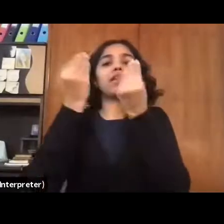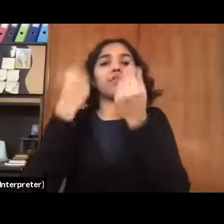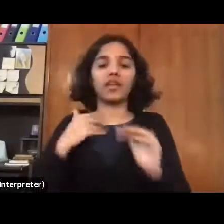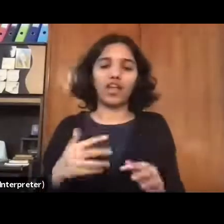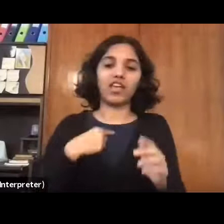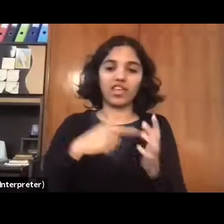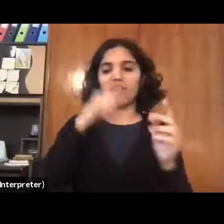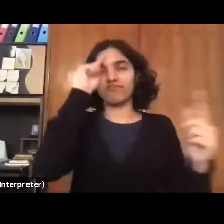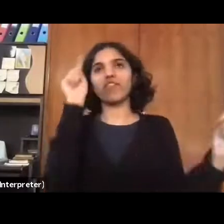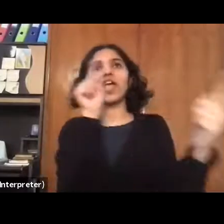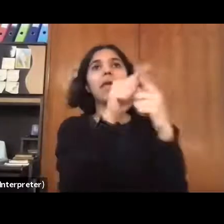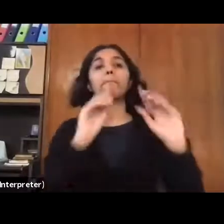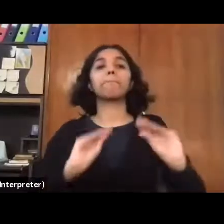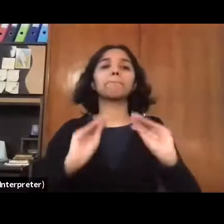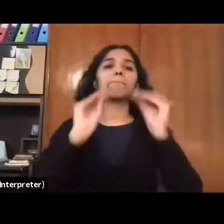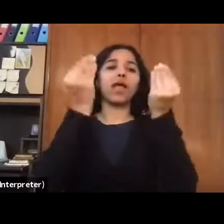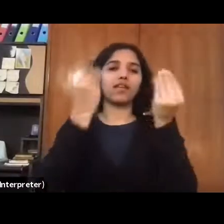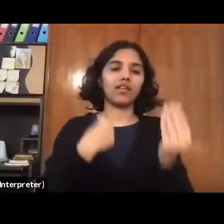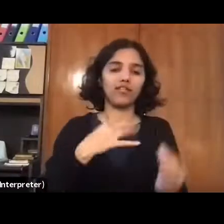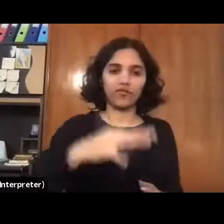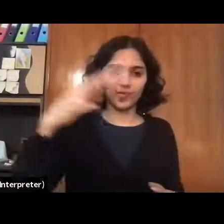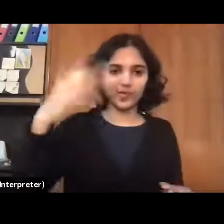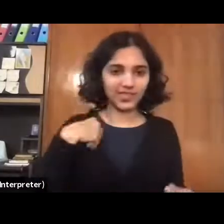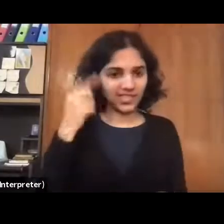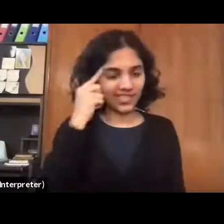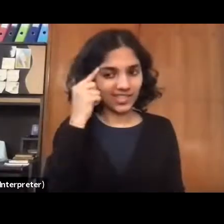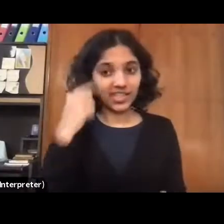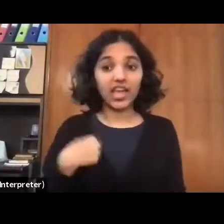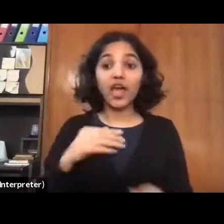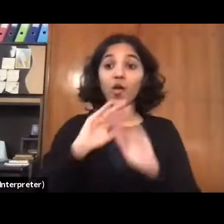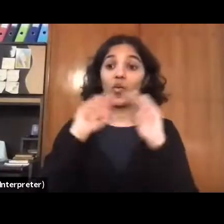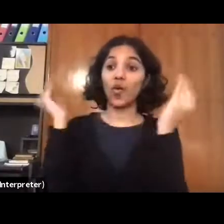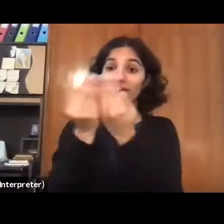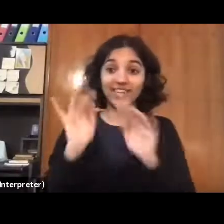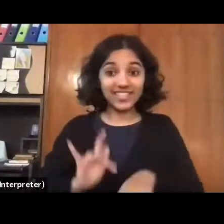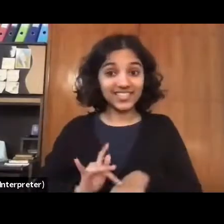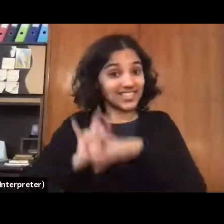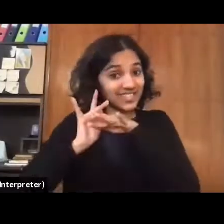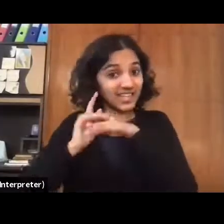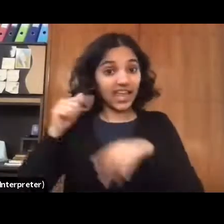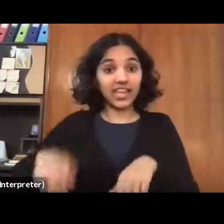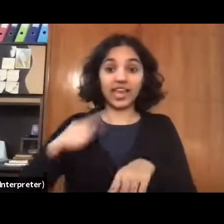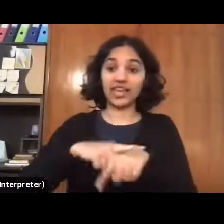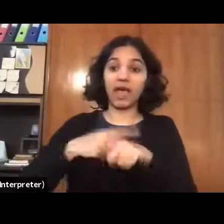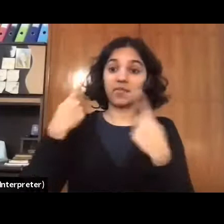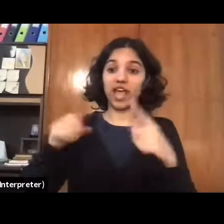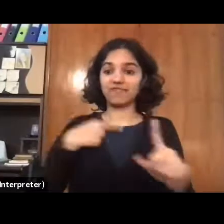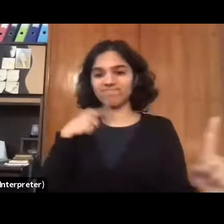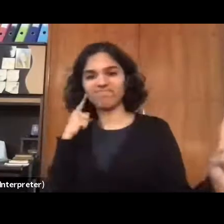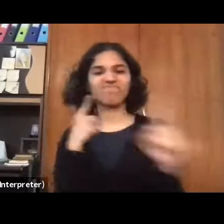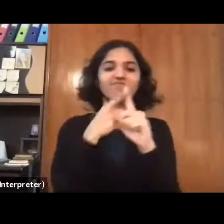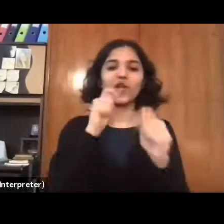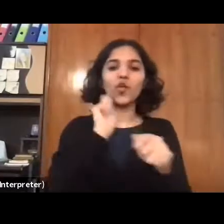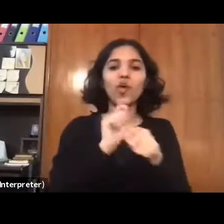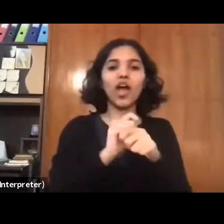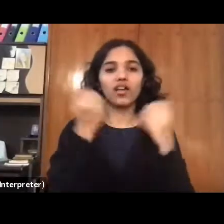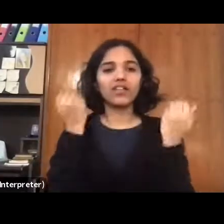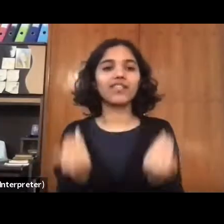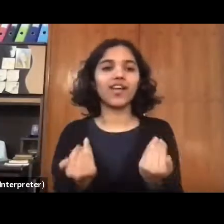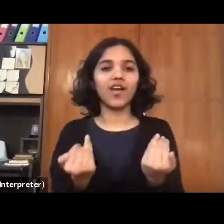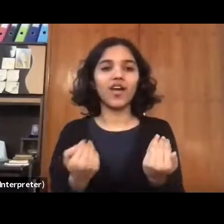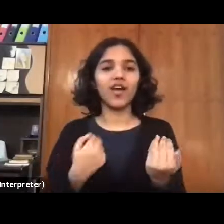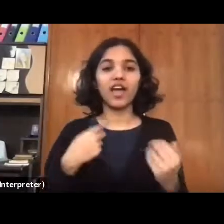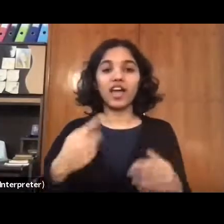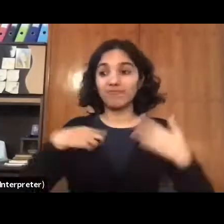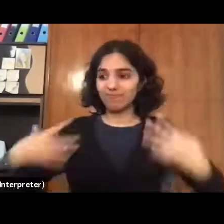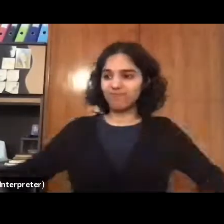follow. As I said, when the world is sensitized, this is the time to strike. This is the time for all of us to raise our